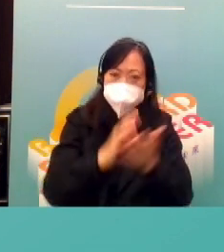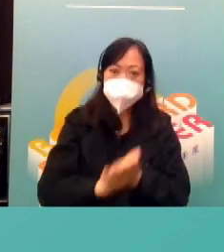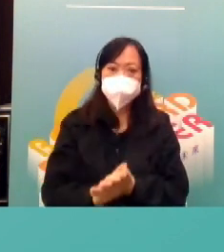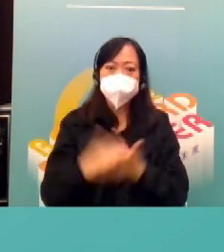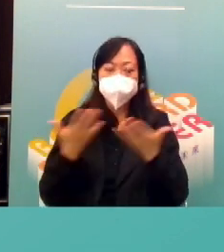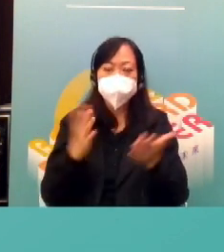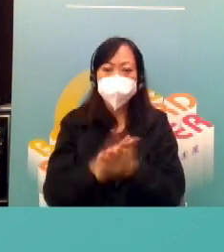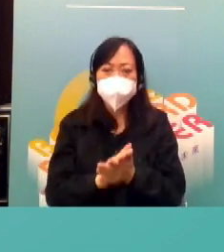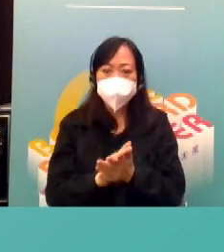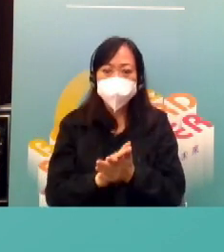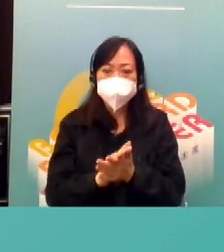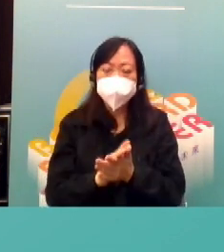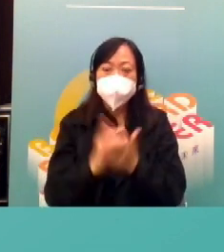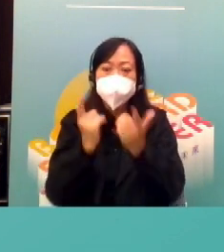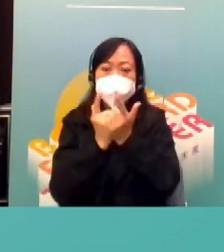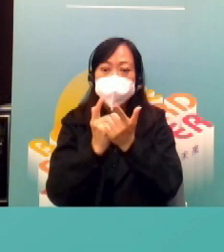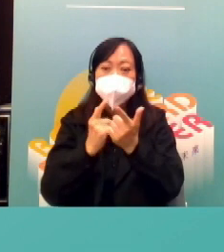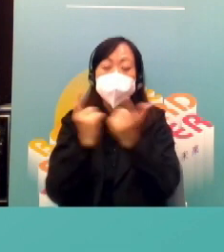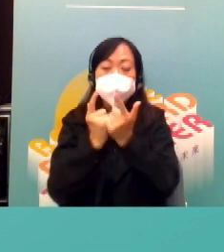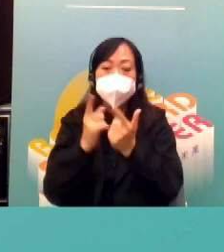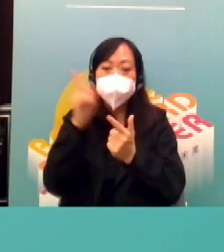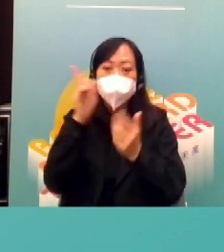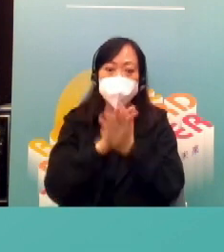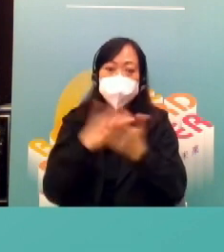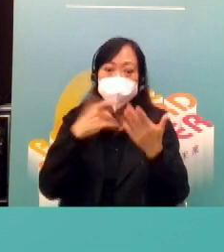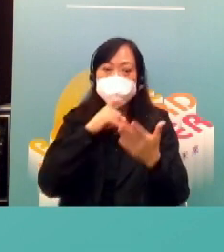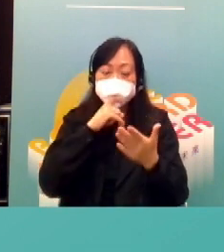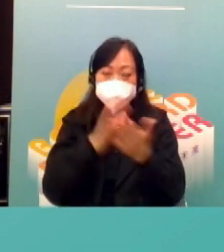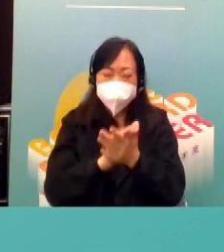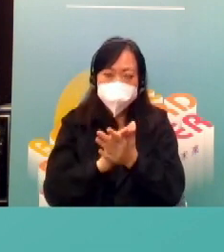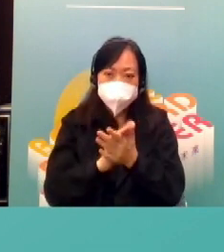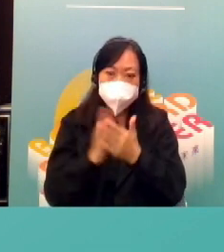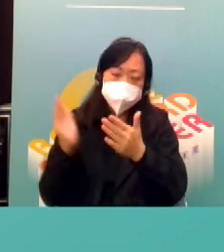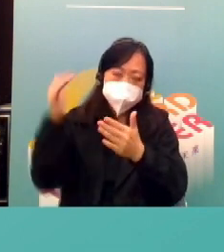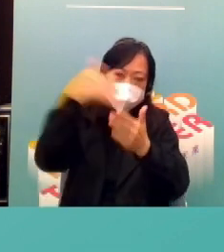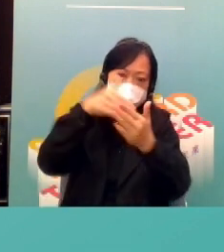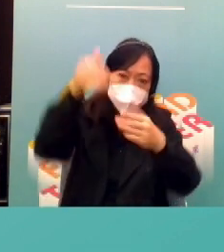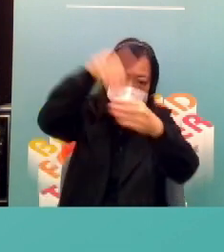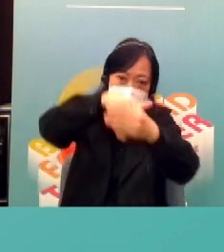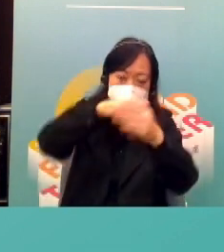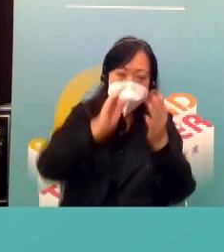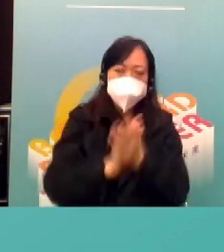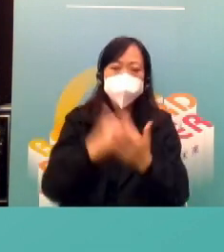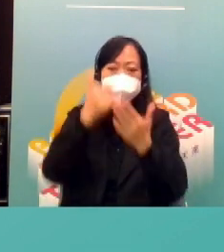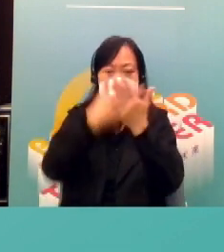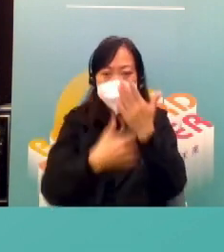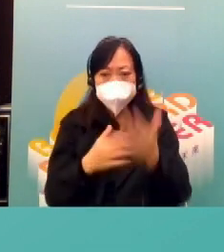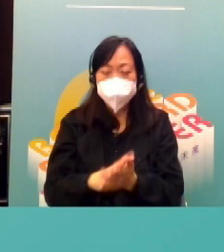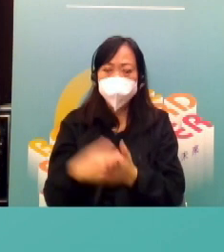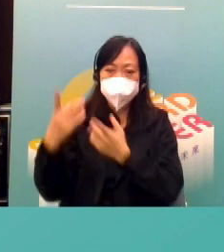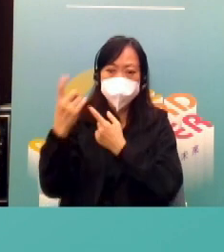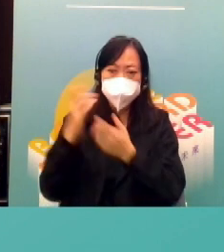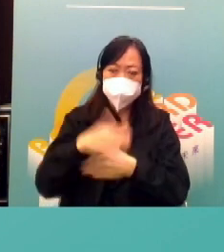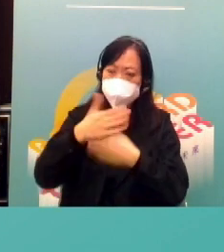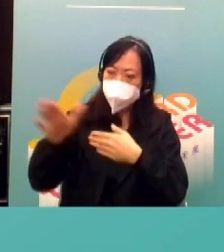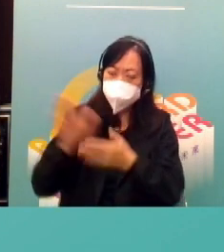worked with them on their foreign direct investment strategy to attract foreign investors to see Bhutan as a good place to